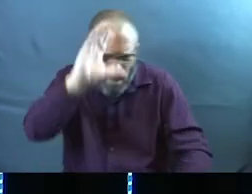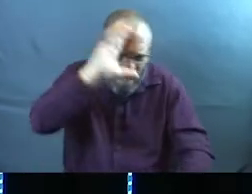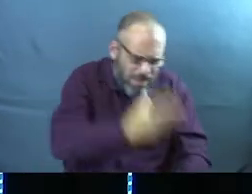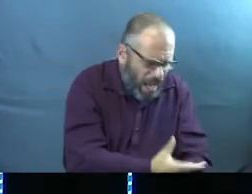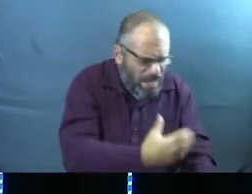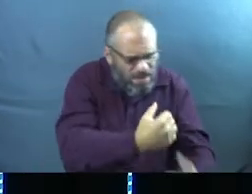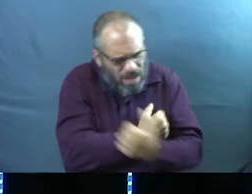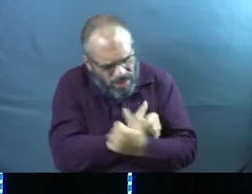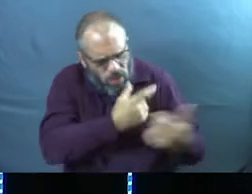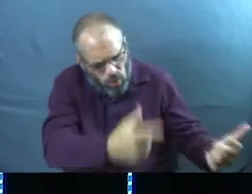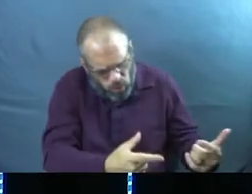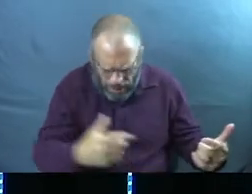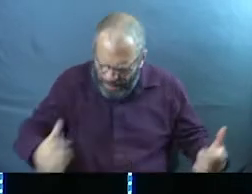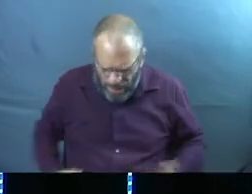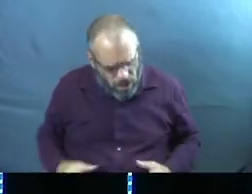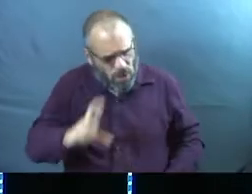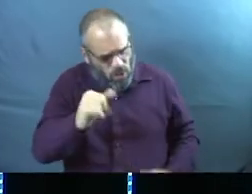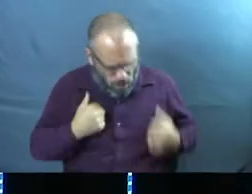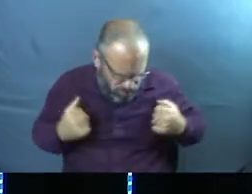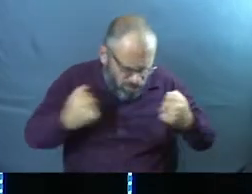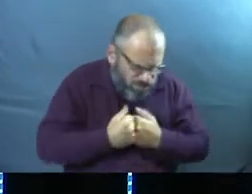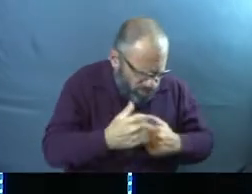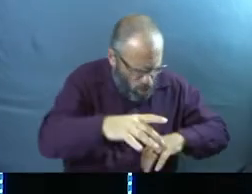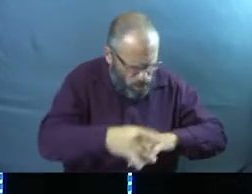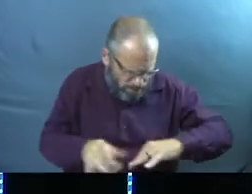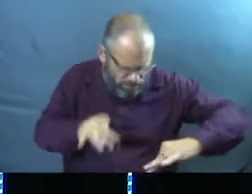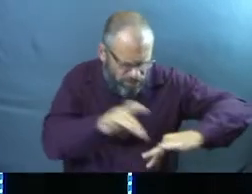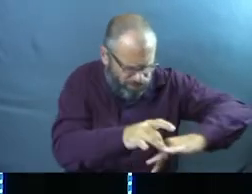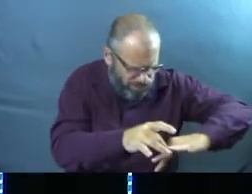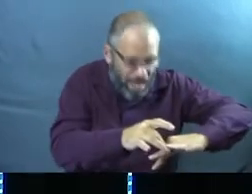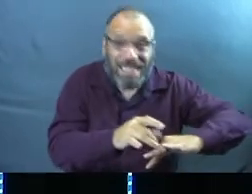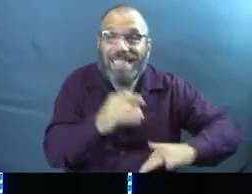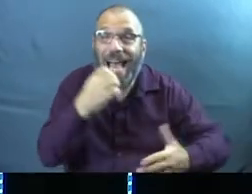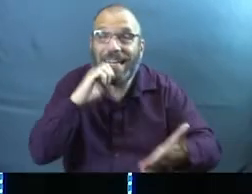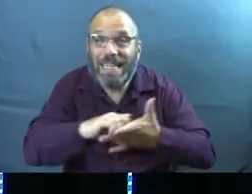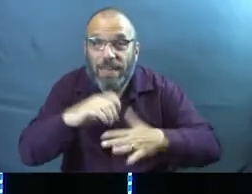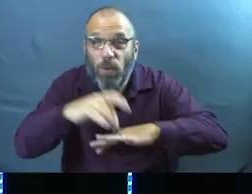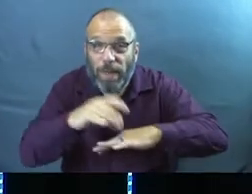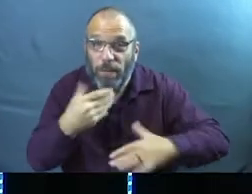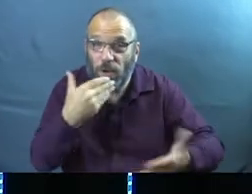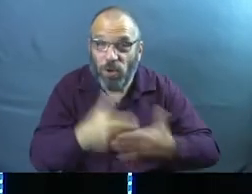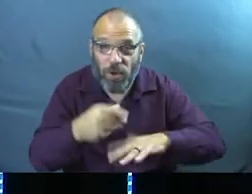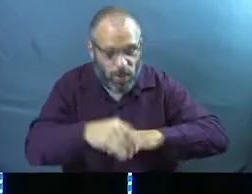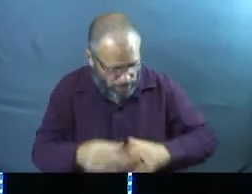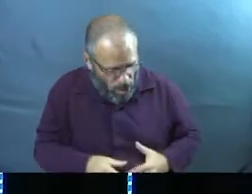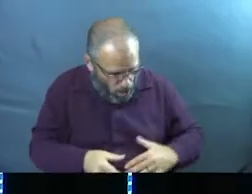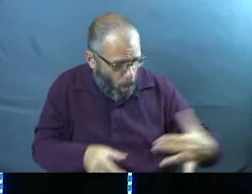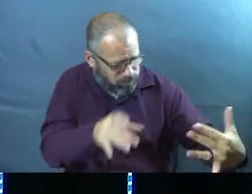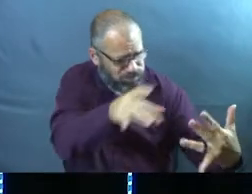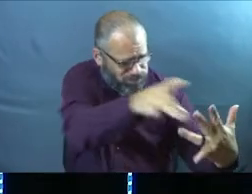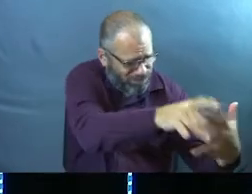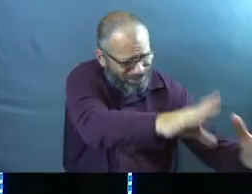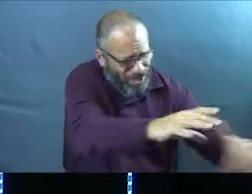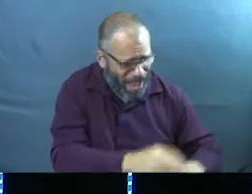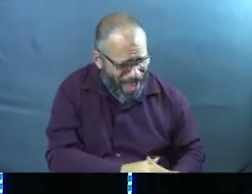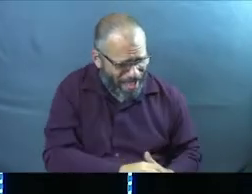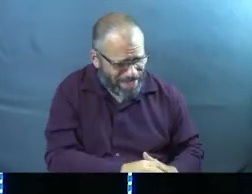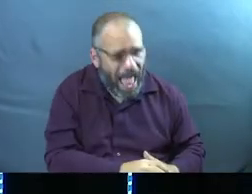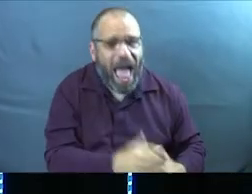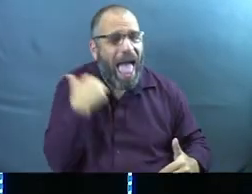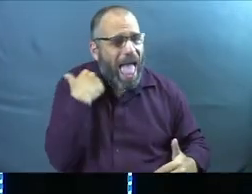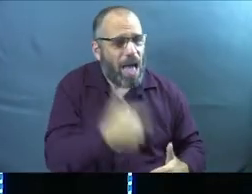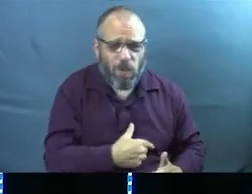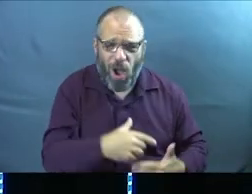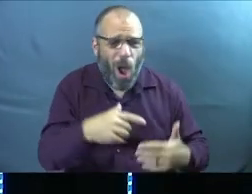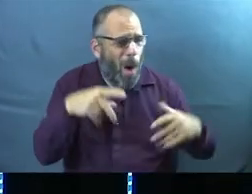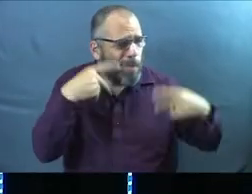son. I love you. Here's a robe. Here's a ring on your finger, not an evil ring, but a good ring on your finger. And he's like, and we're going